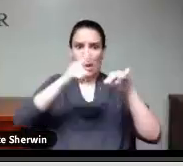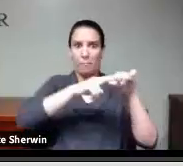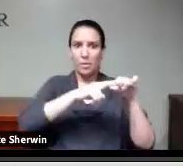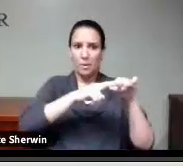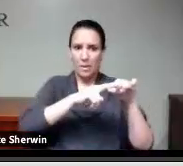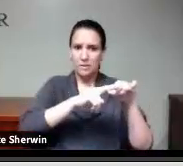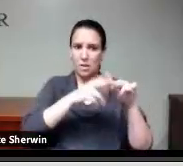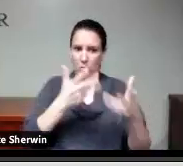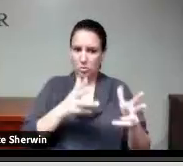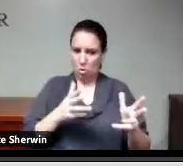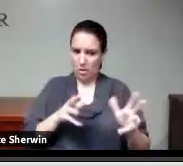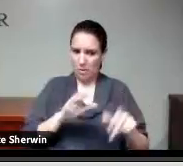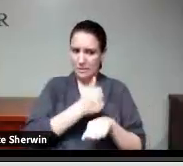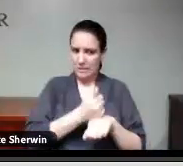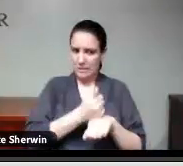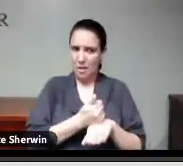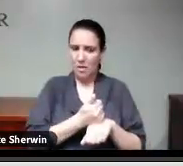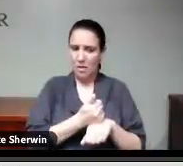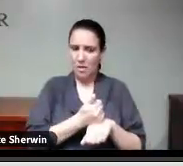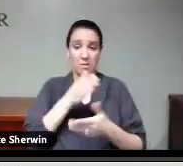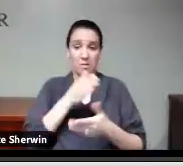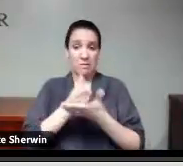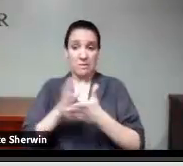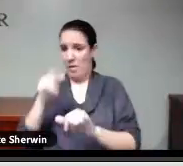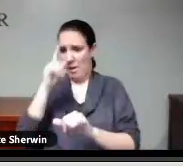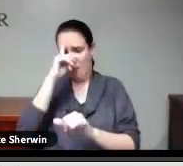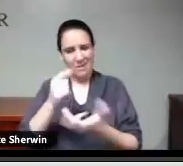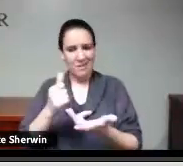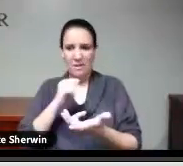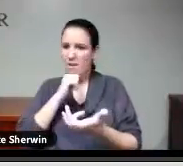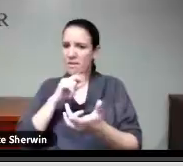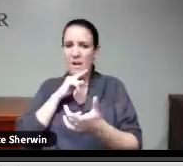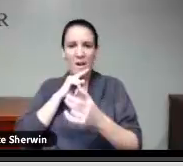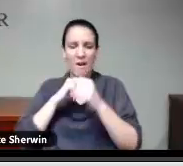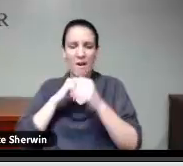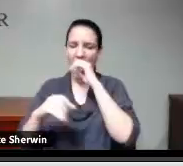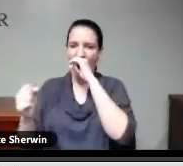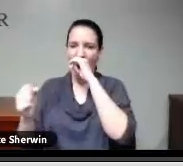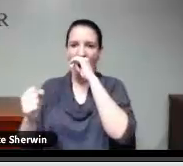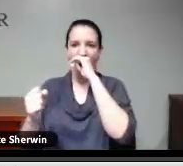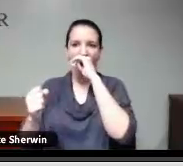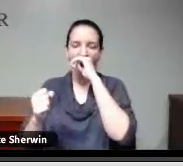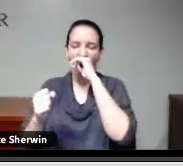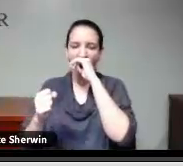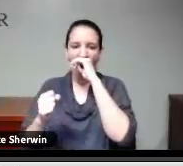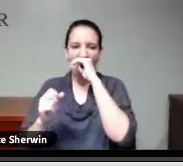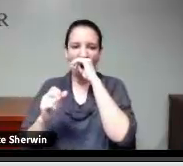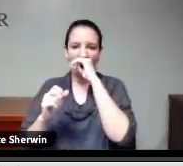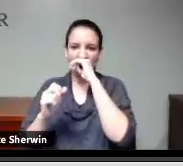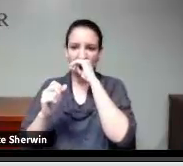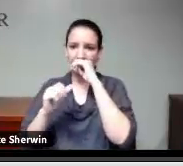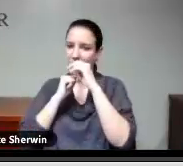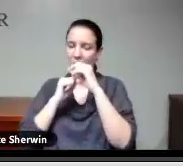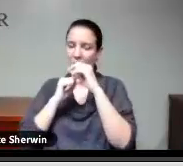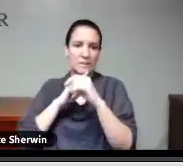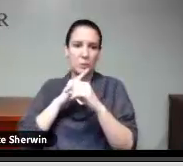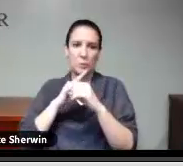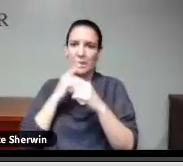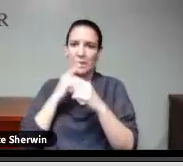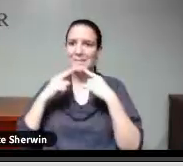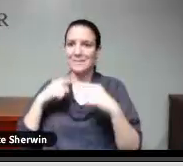done, stop doing it because it didn't give us the return on investment that we expected, or it wasn't